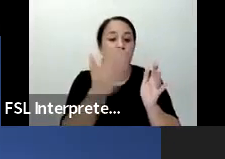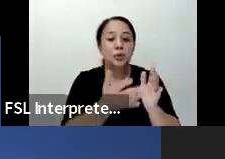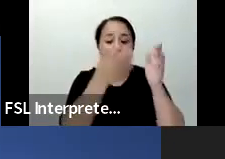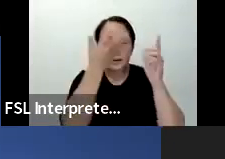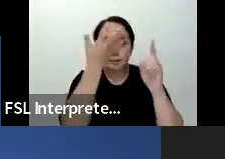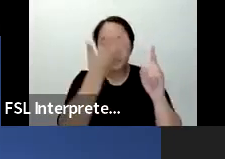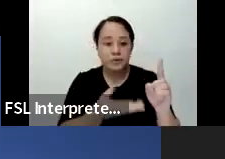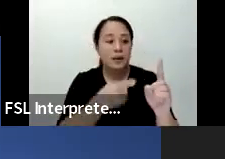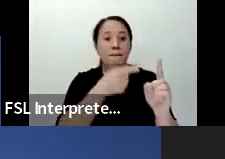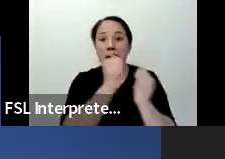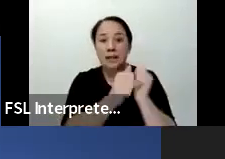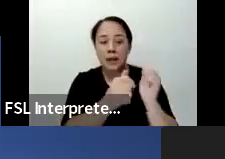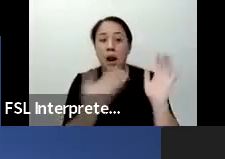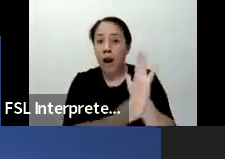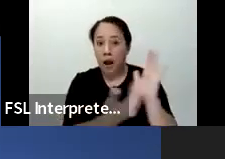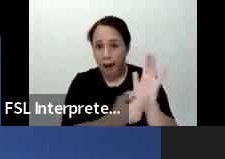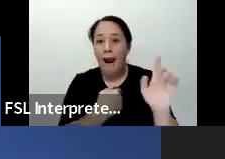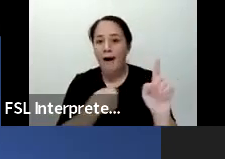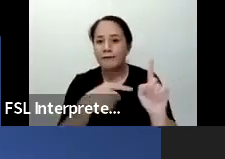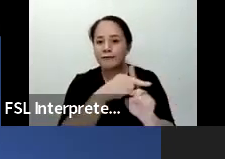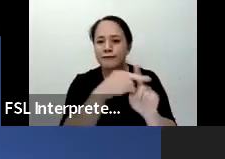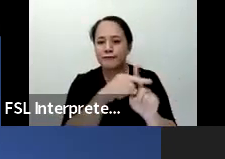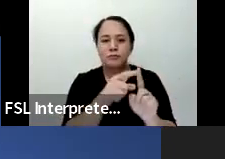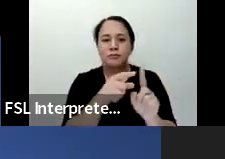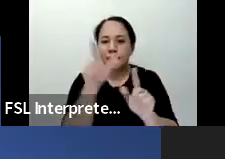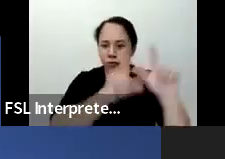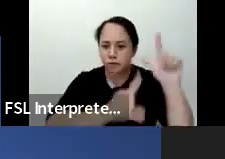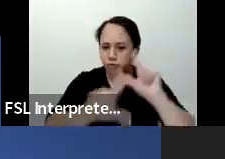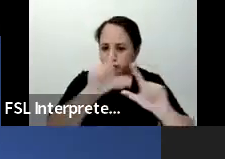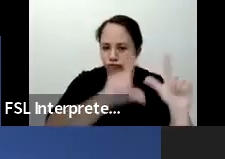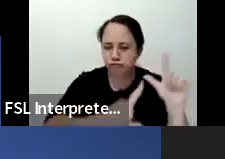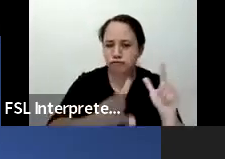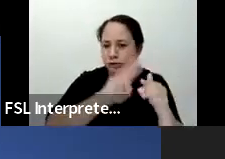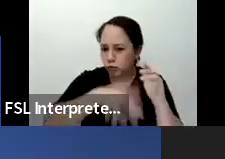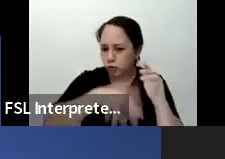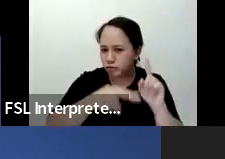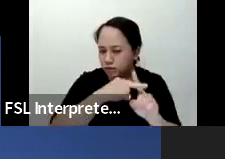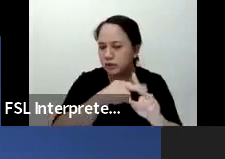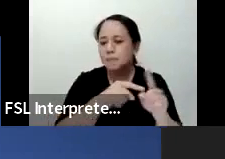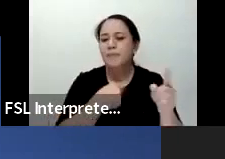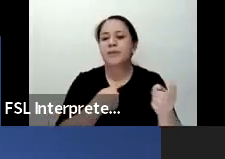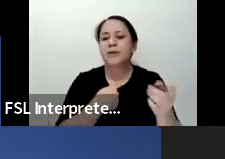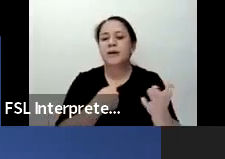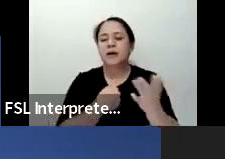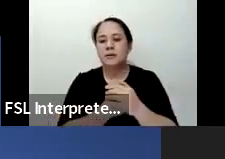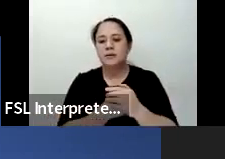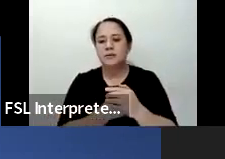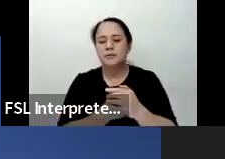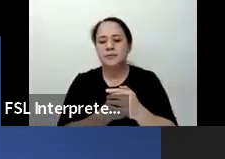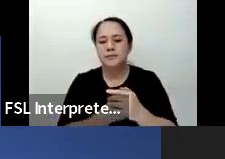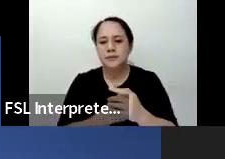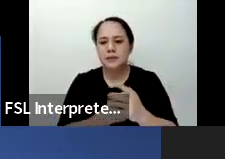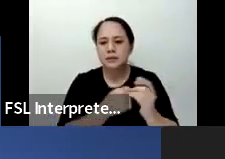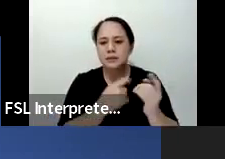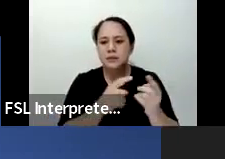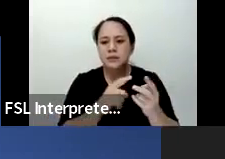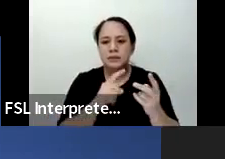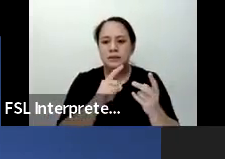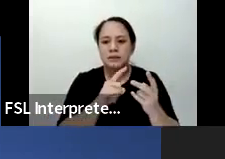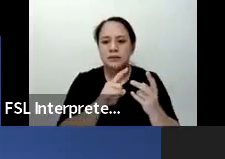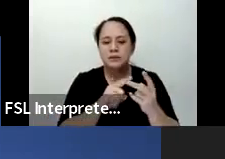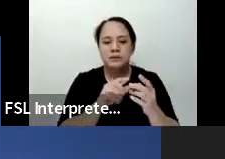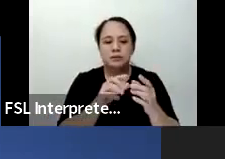COVID-19 positive as confirmed by laboratory testing, irrespective of the severity of clinical signs or symptoms. And then we have UO